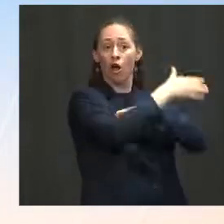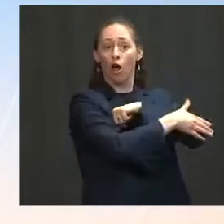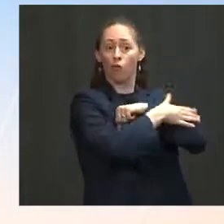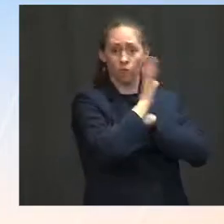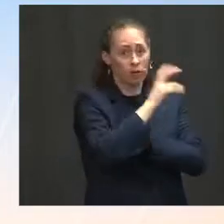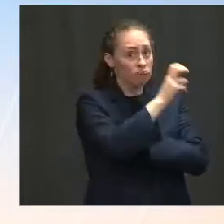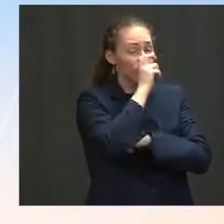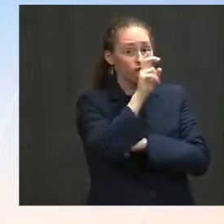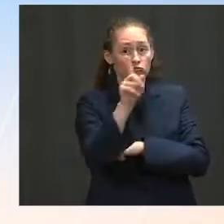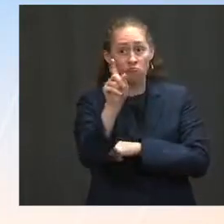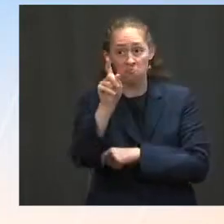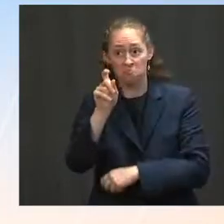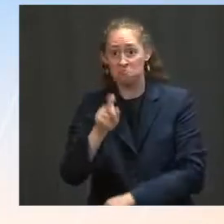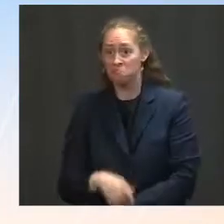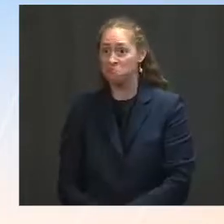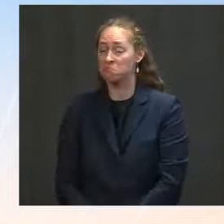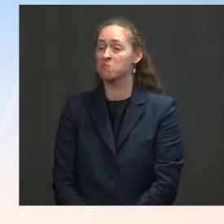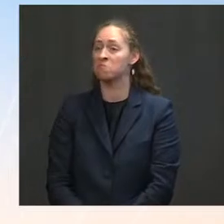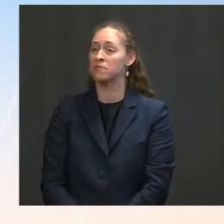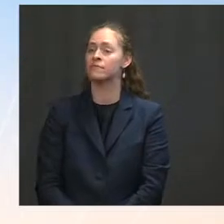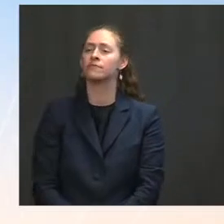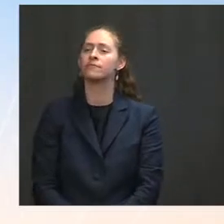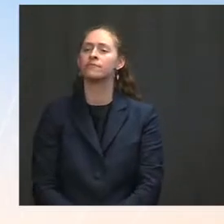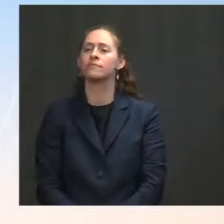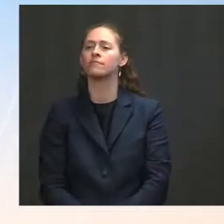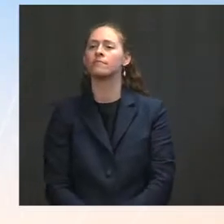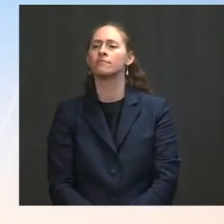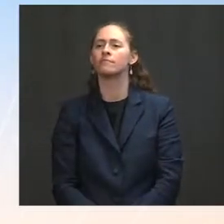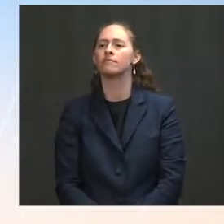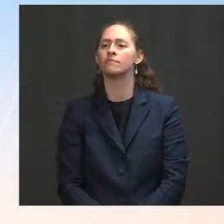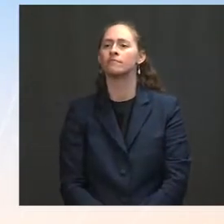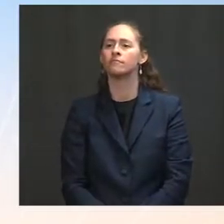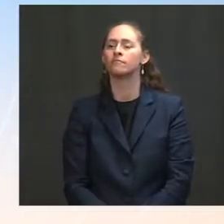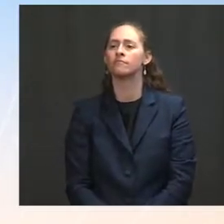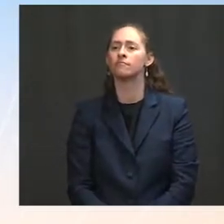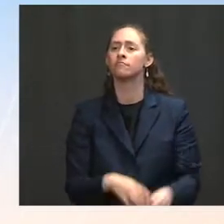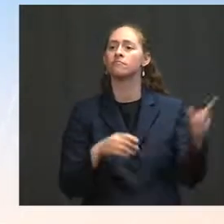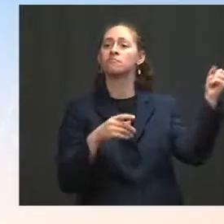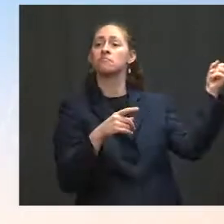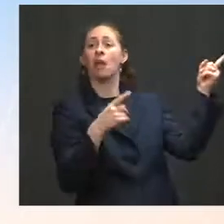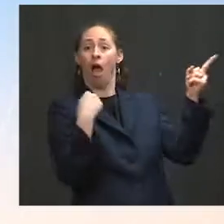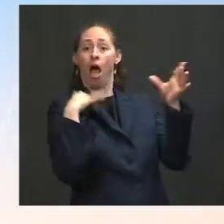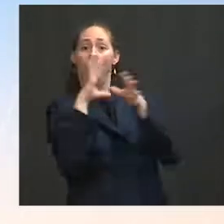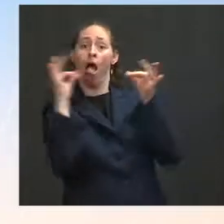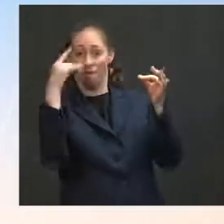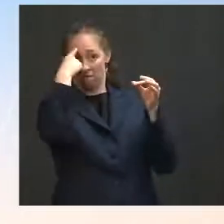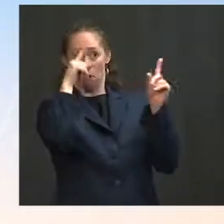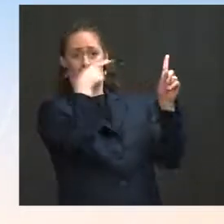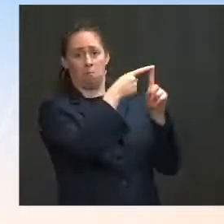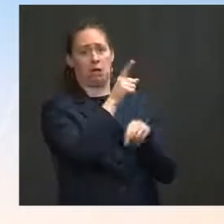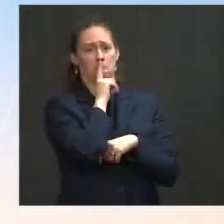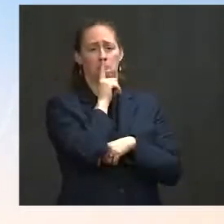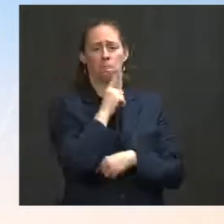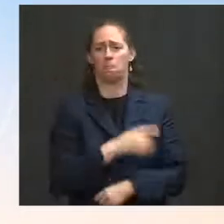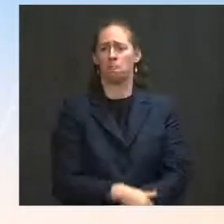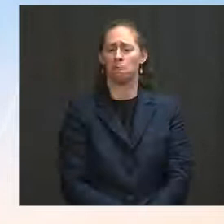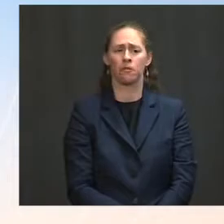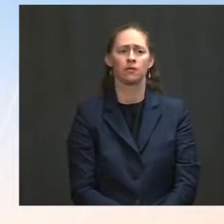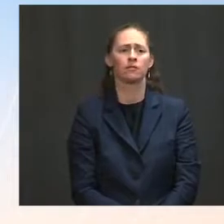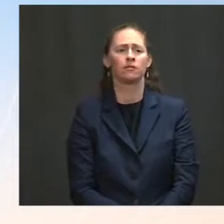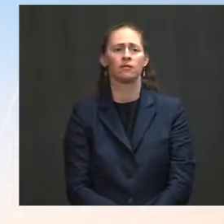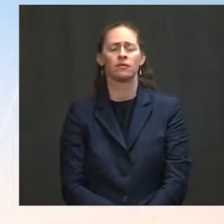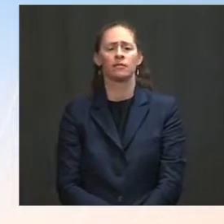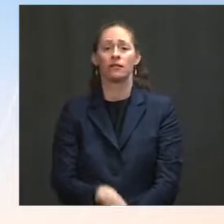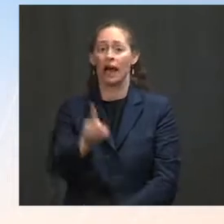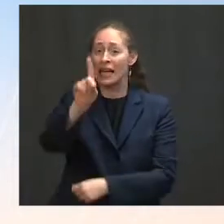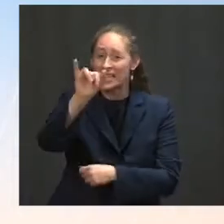what the president conveyed to President I'm sorry, I Biden. didn't mean to cut you off, but did President Putin provide any assurances to President Biden on that call? Again, that's not an